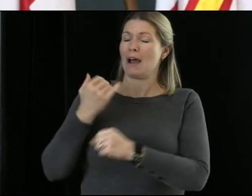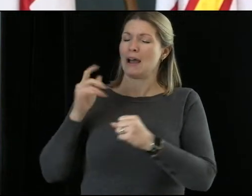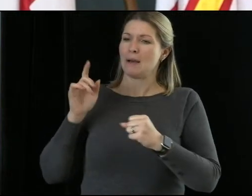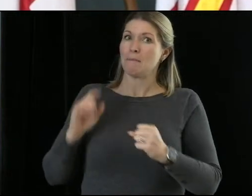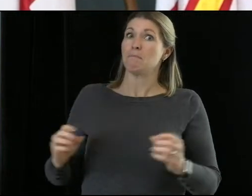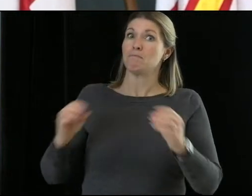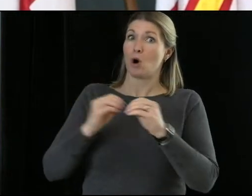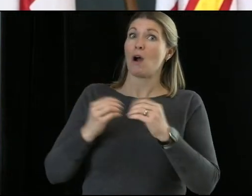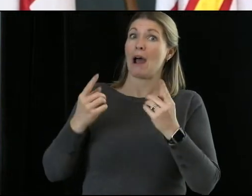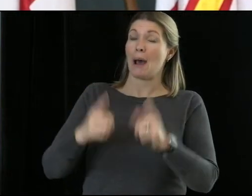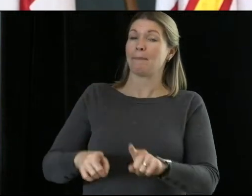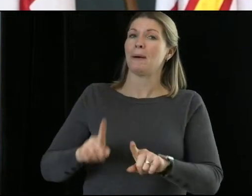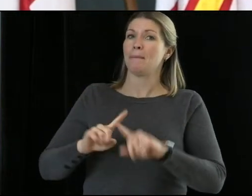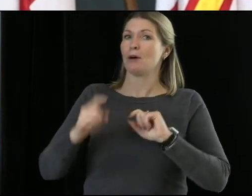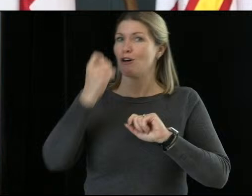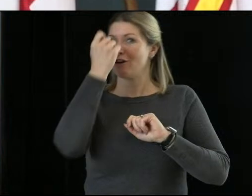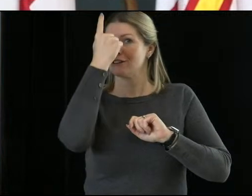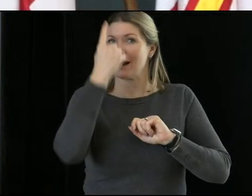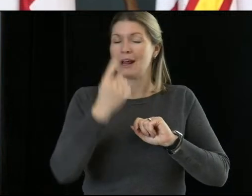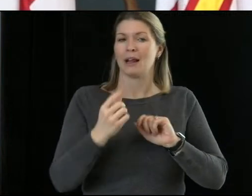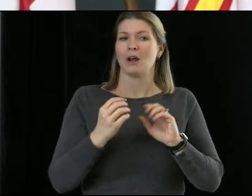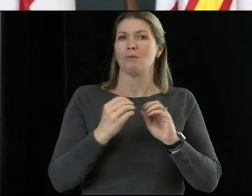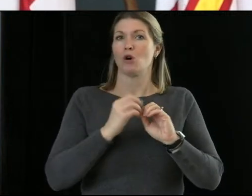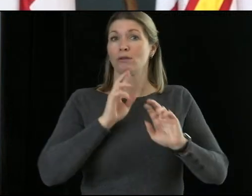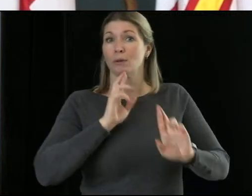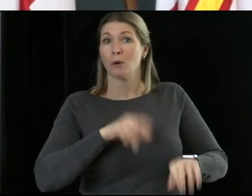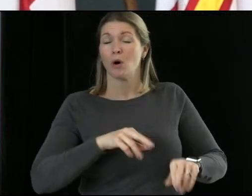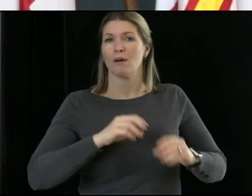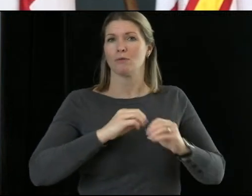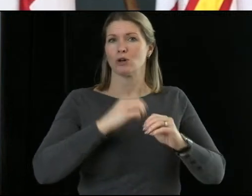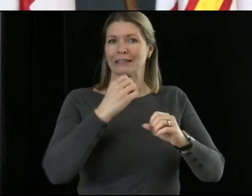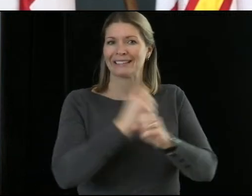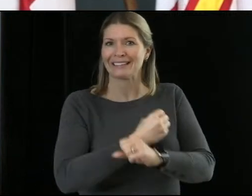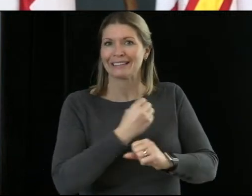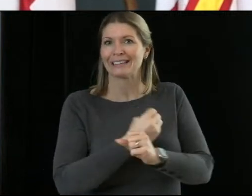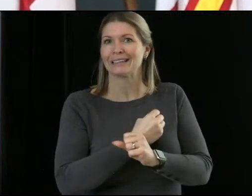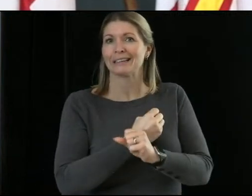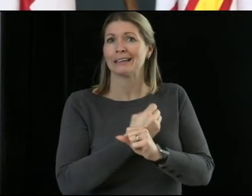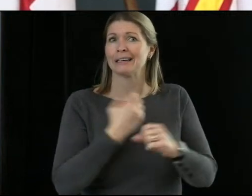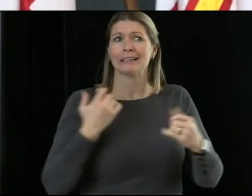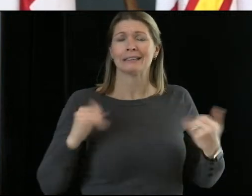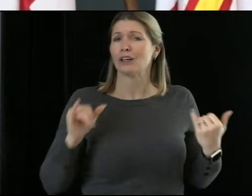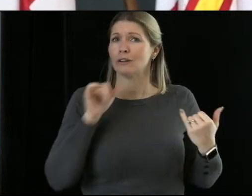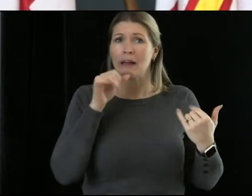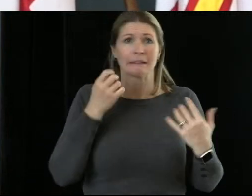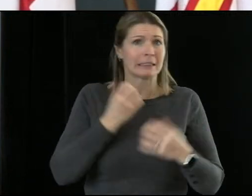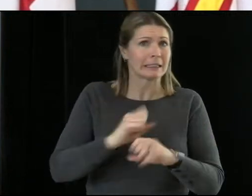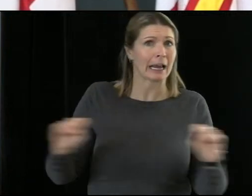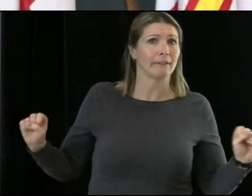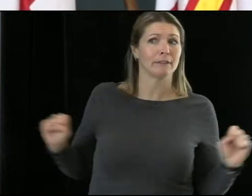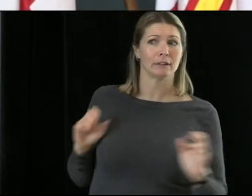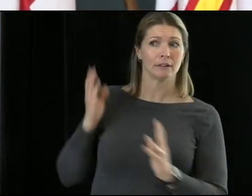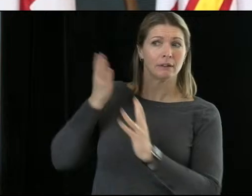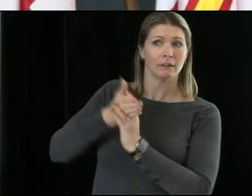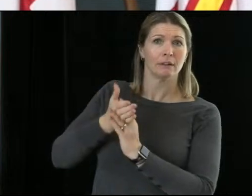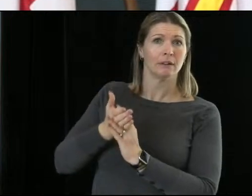And in most cases, it's not safe for a survivor to disclose or speak out about abuse.